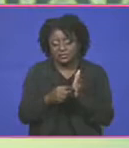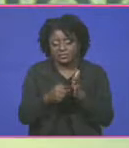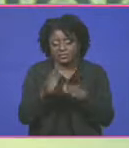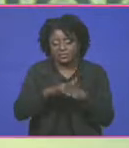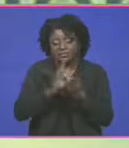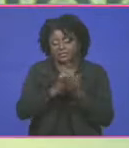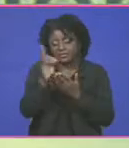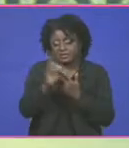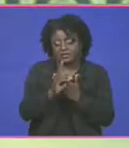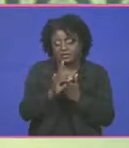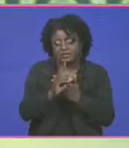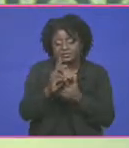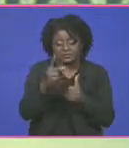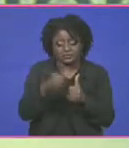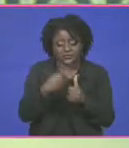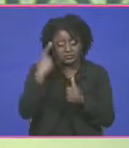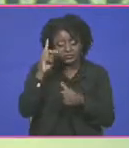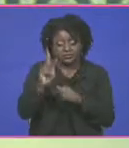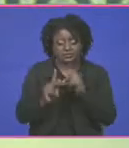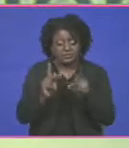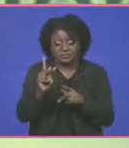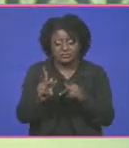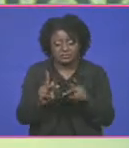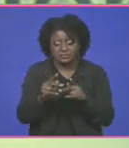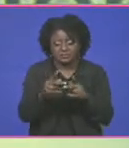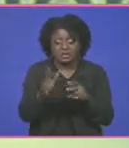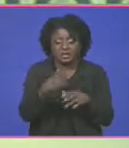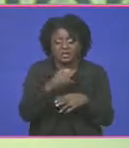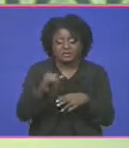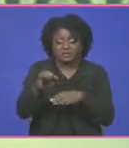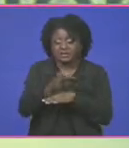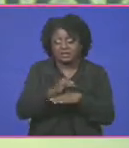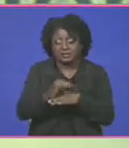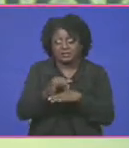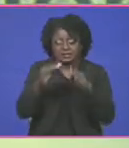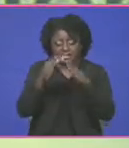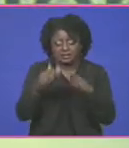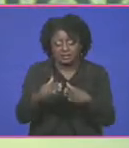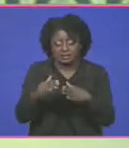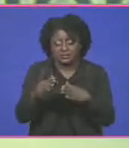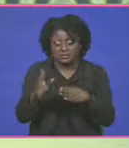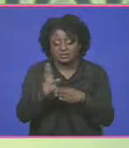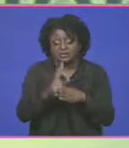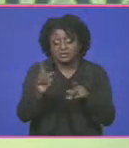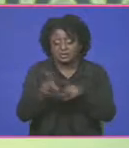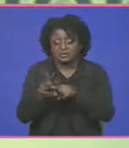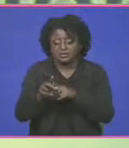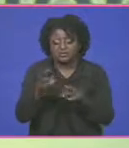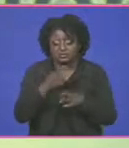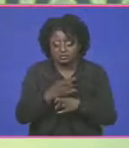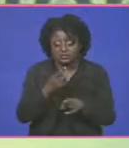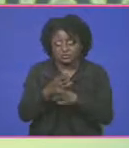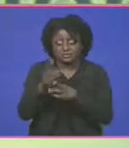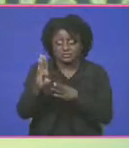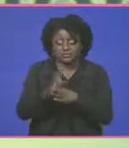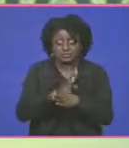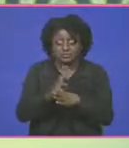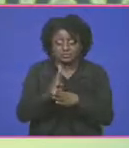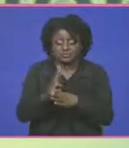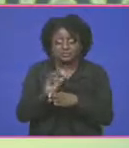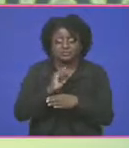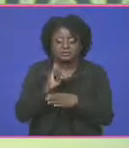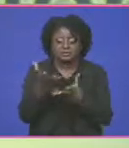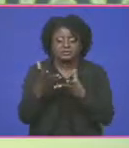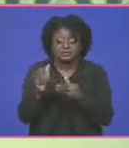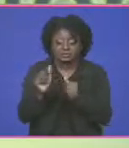Nassau at the Galleria Cinemas and the Island House Cinema, and it'll be running as a regular movie, so I want everyone to come out and support